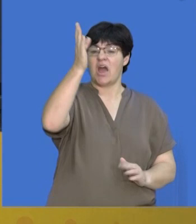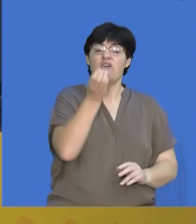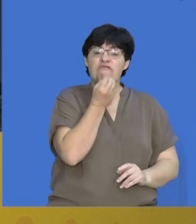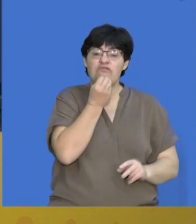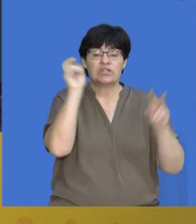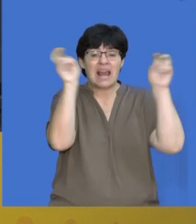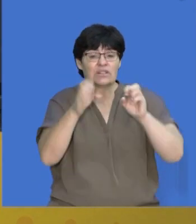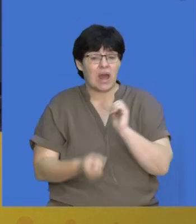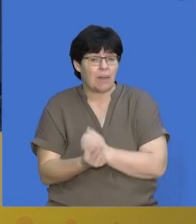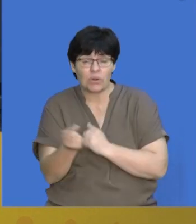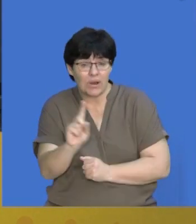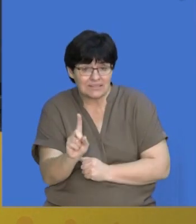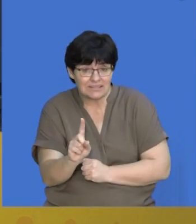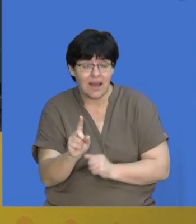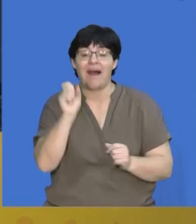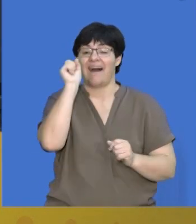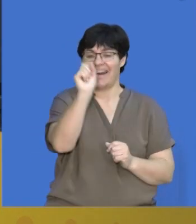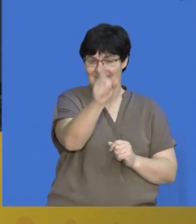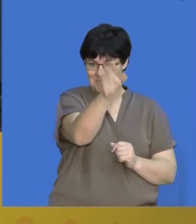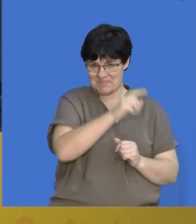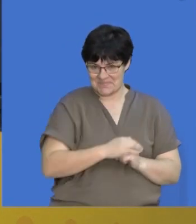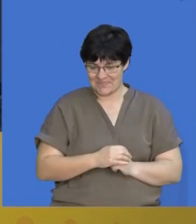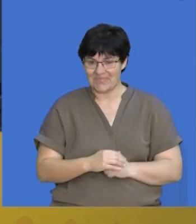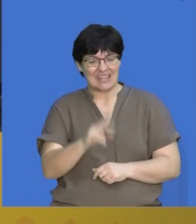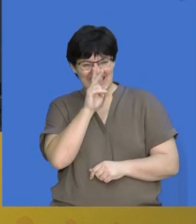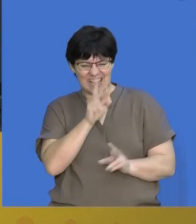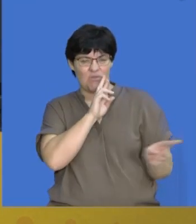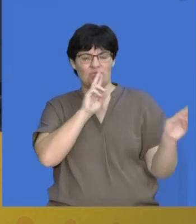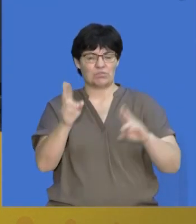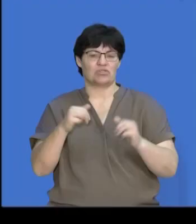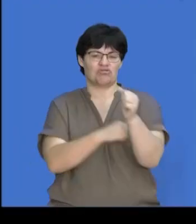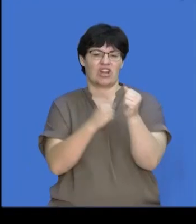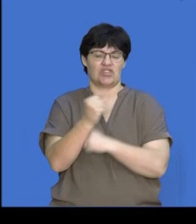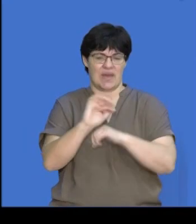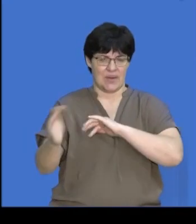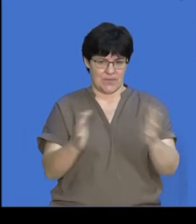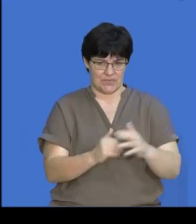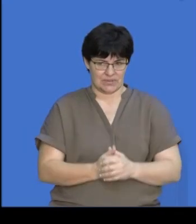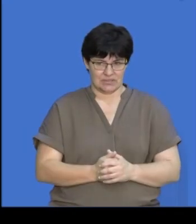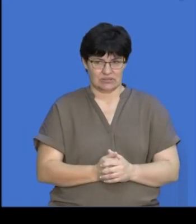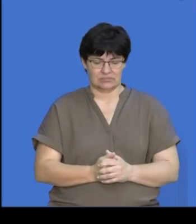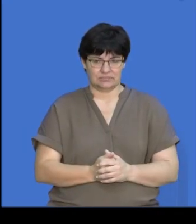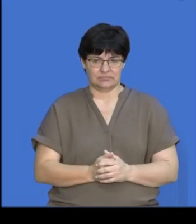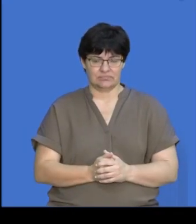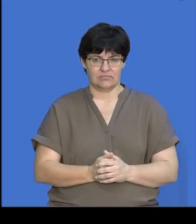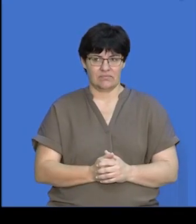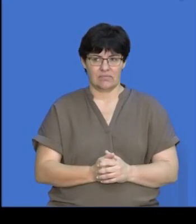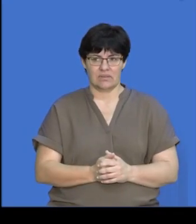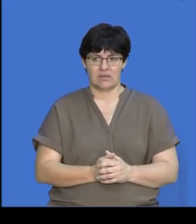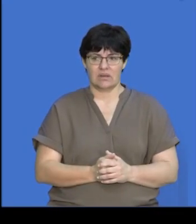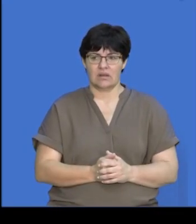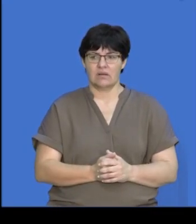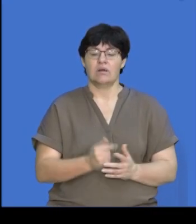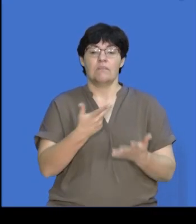electricity? Aha! Let's look at the way the responses were structured. In this particular example,